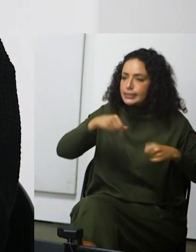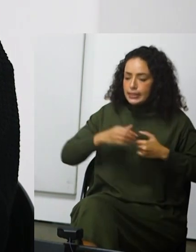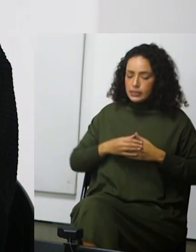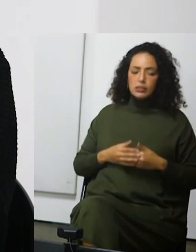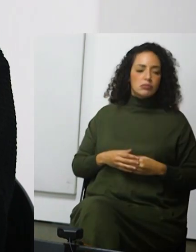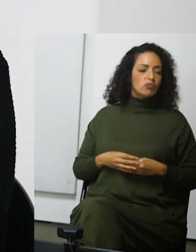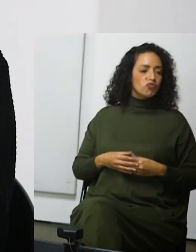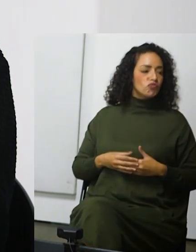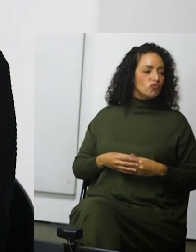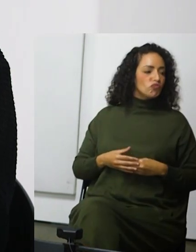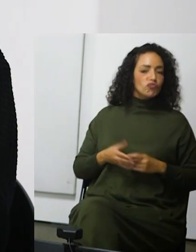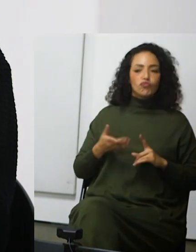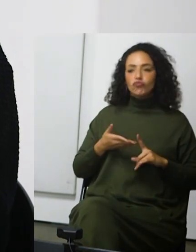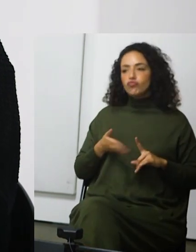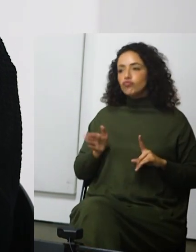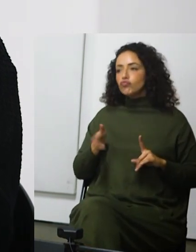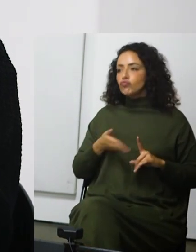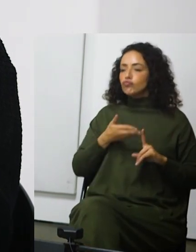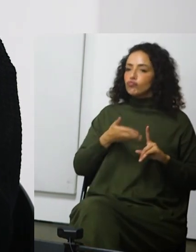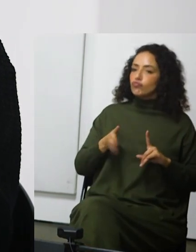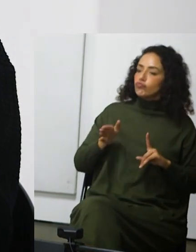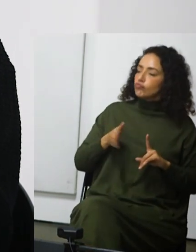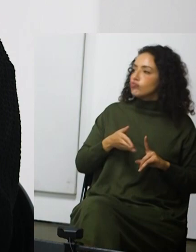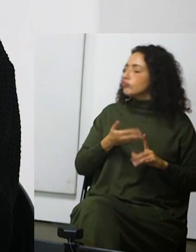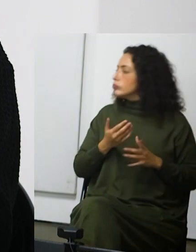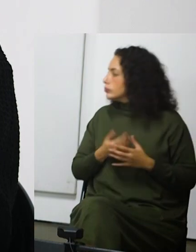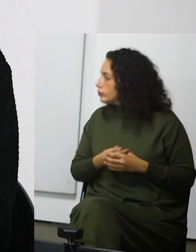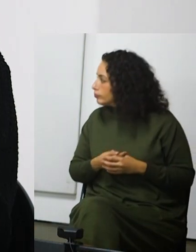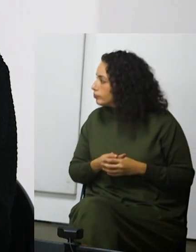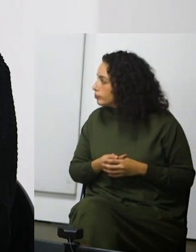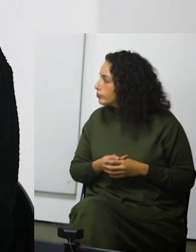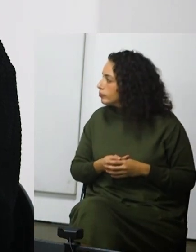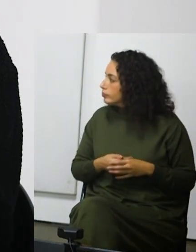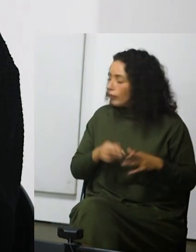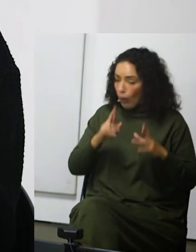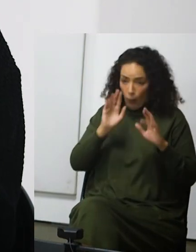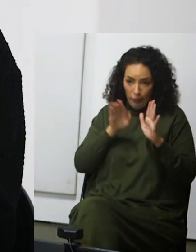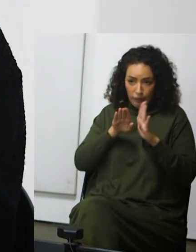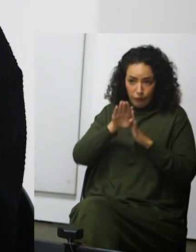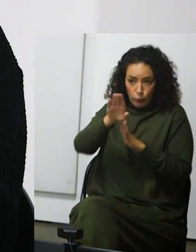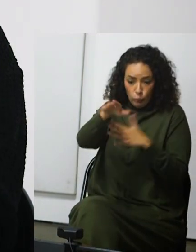feel like I definitely do need like that time, a period where I feel like I can just